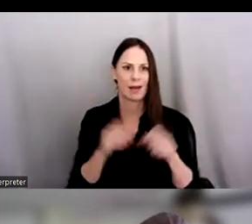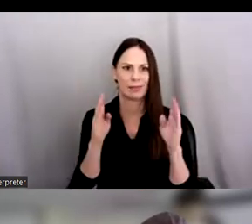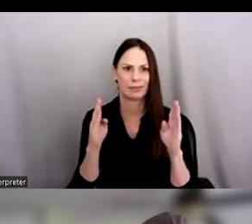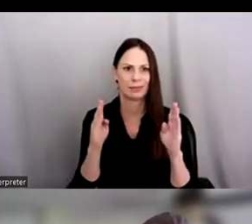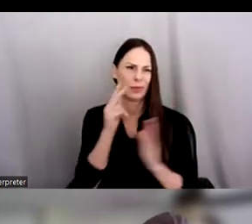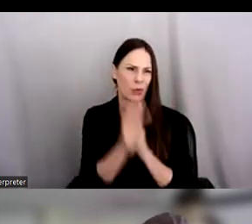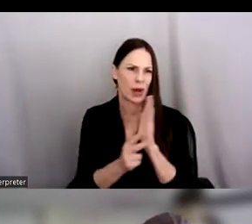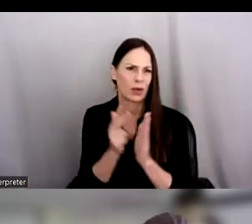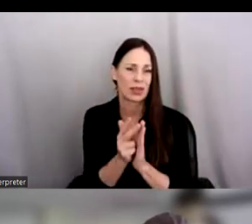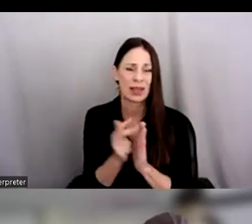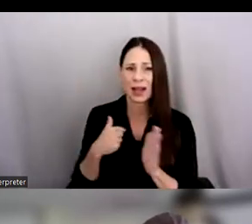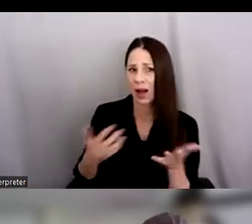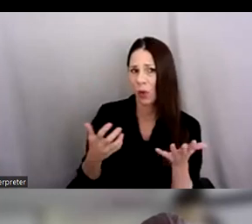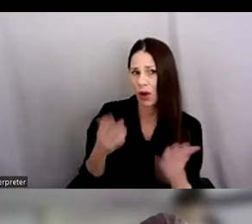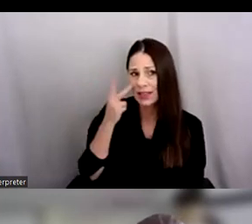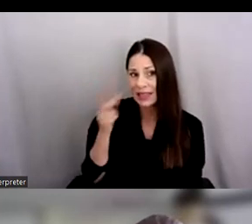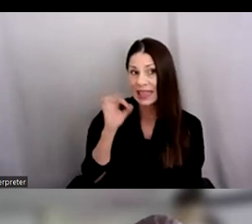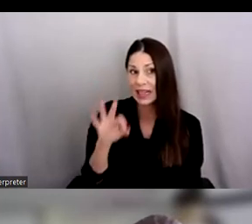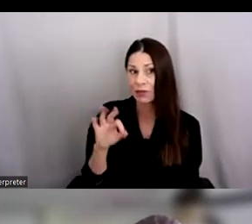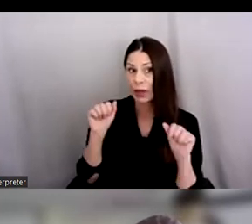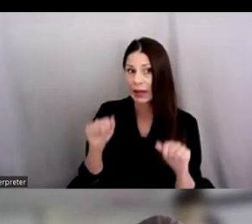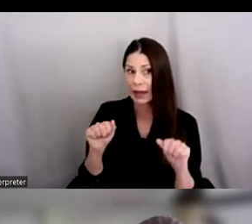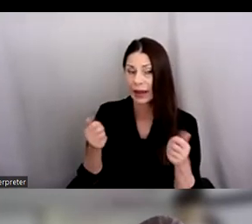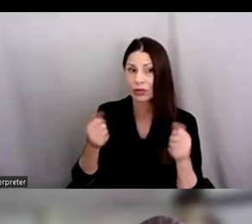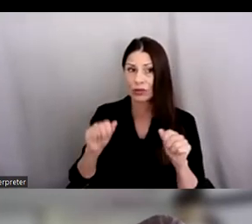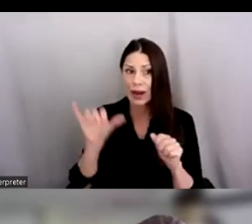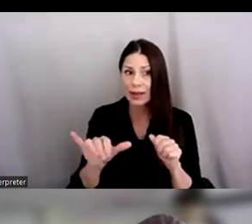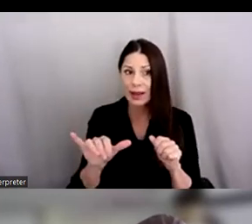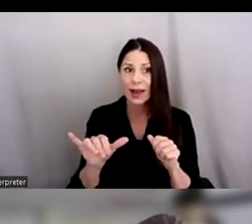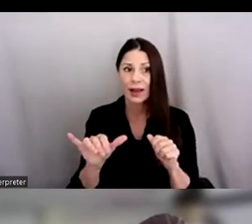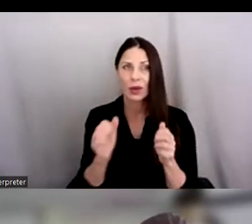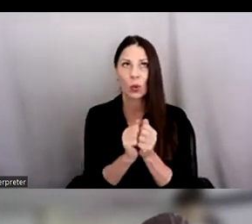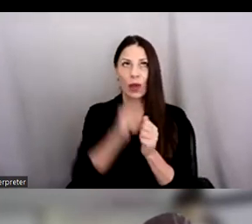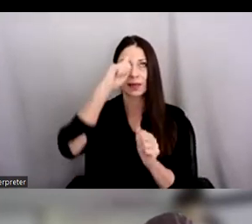see if we can give that a shot, and just with some optimism.